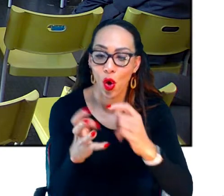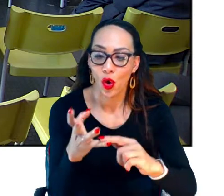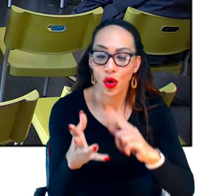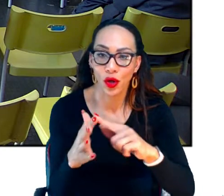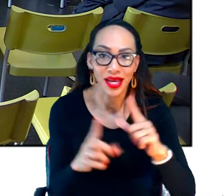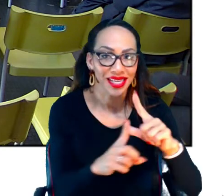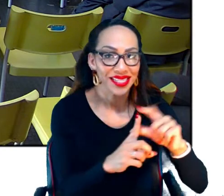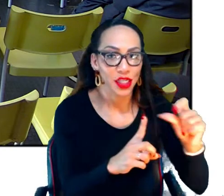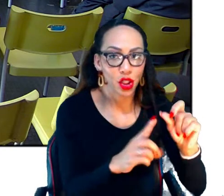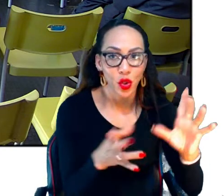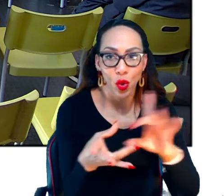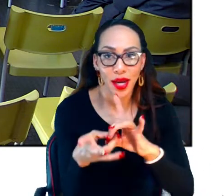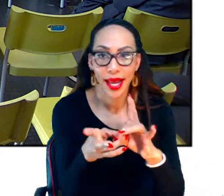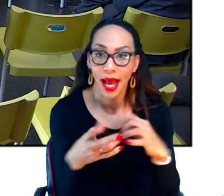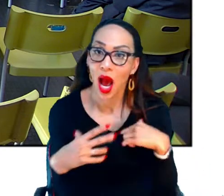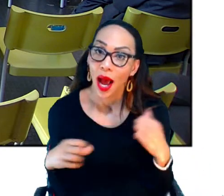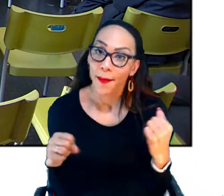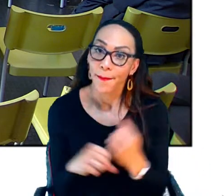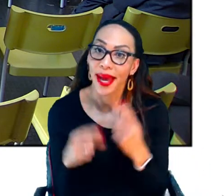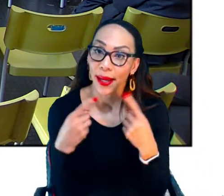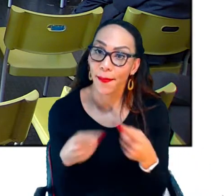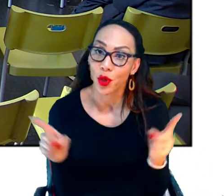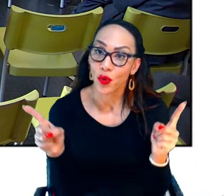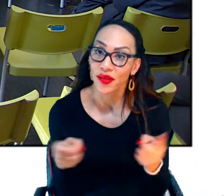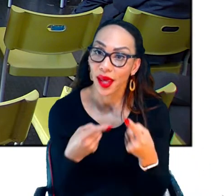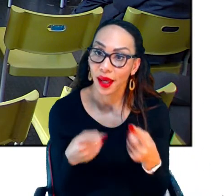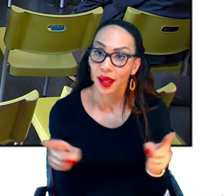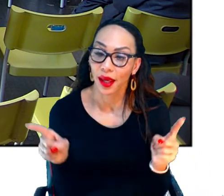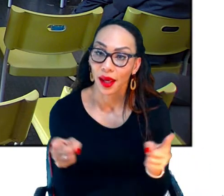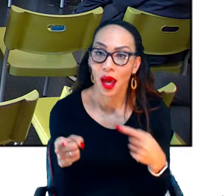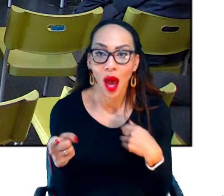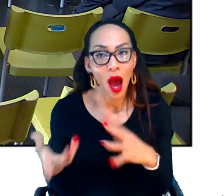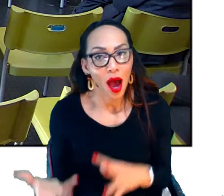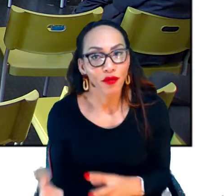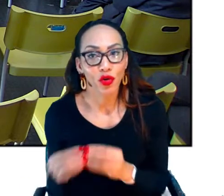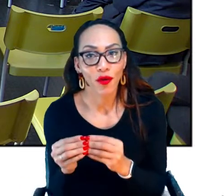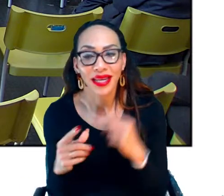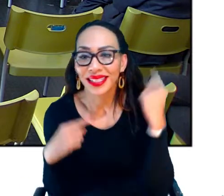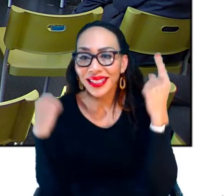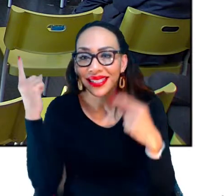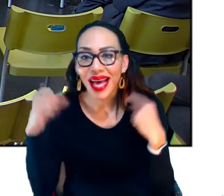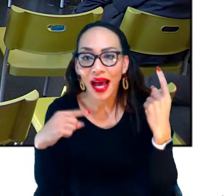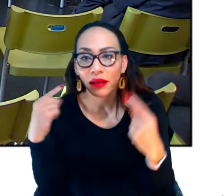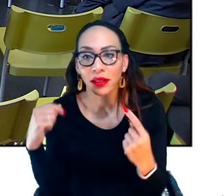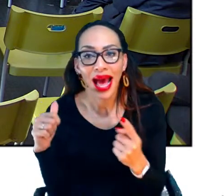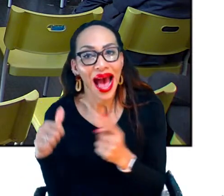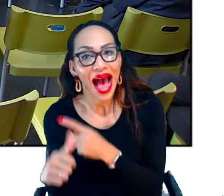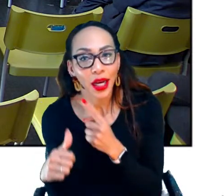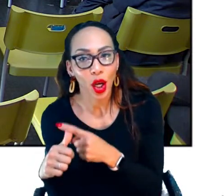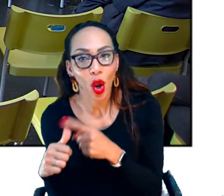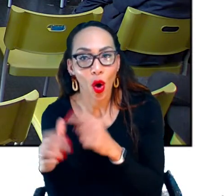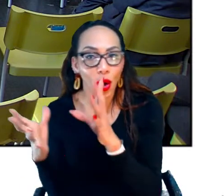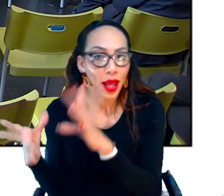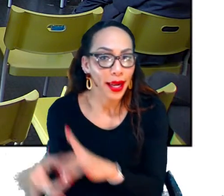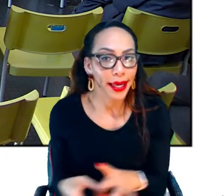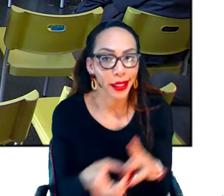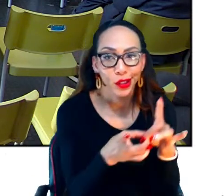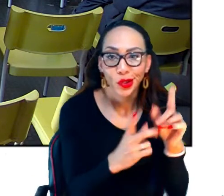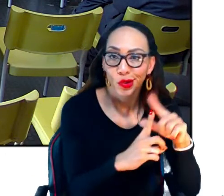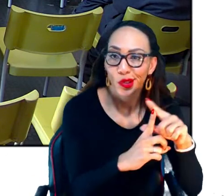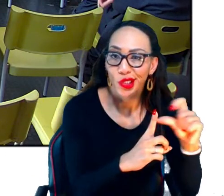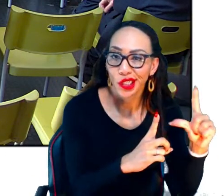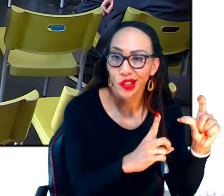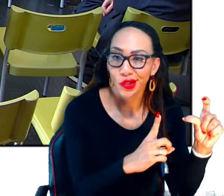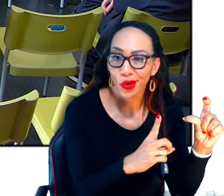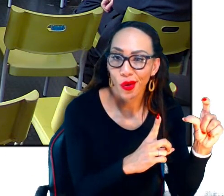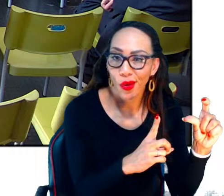part of what I do, and I also created some sounds between analog and digital. And one of the things I kind of had as a